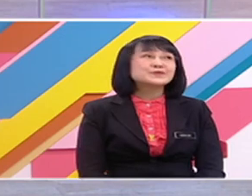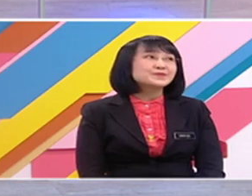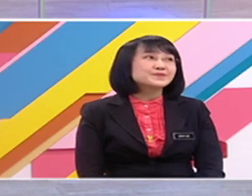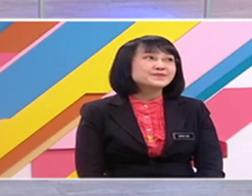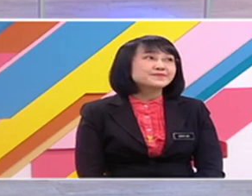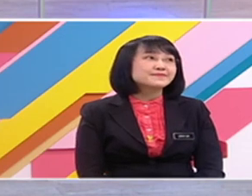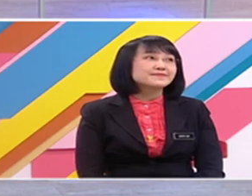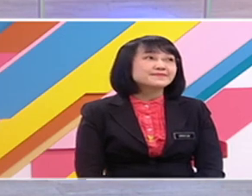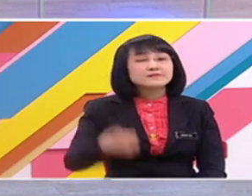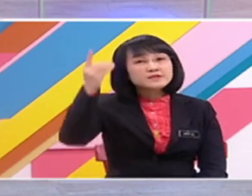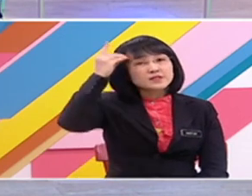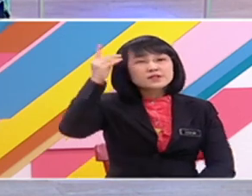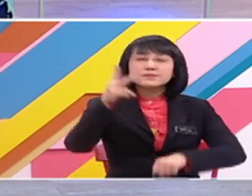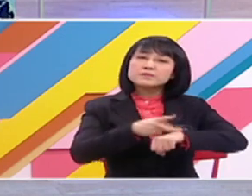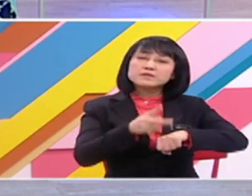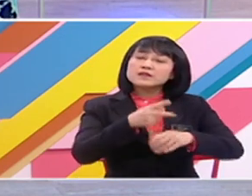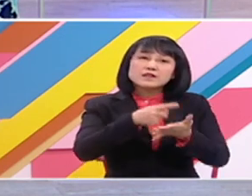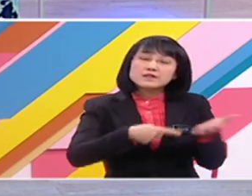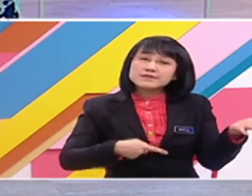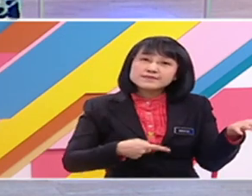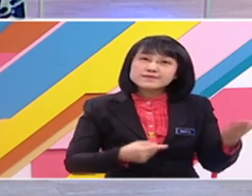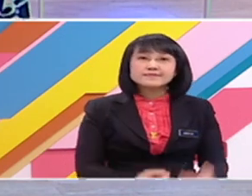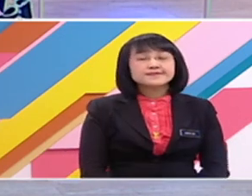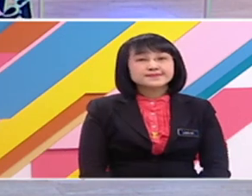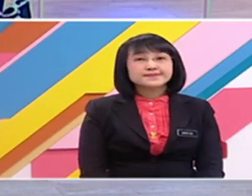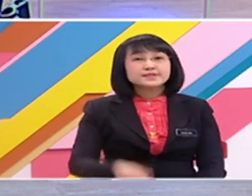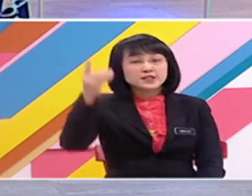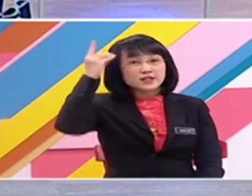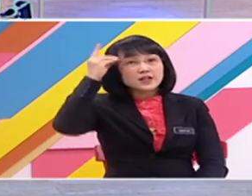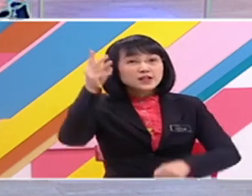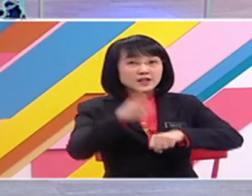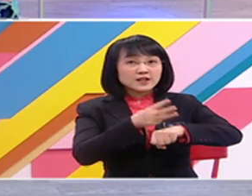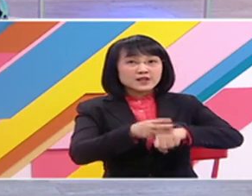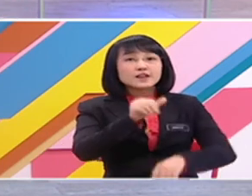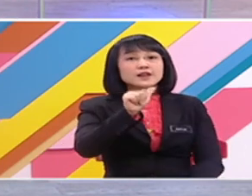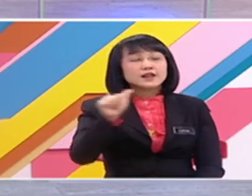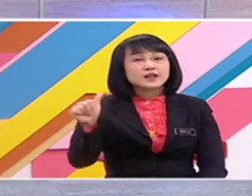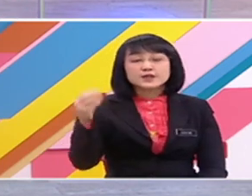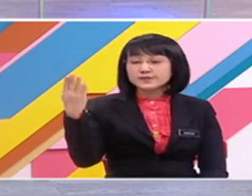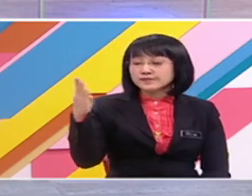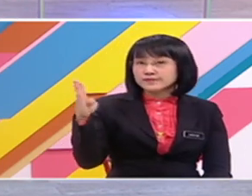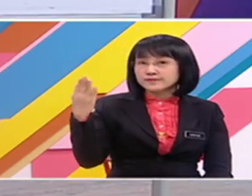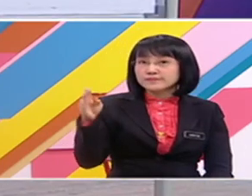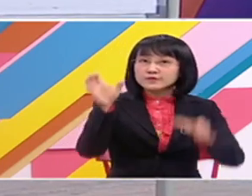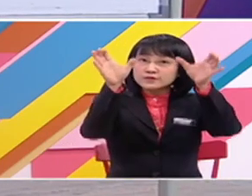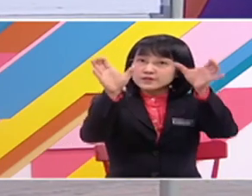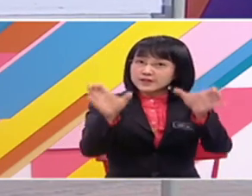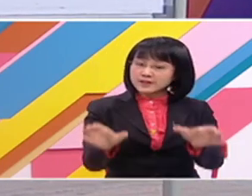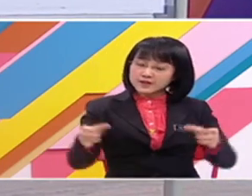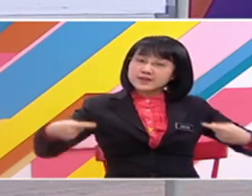he wear? What is he wearing? Okay, Dane wears a blue